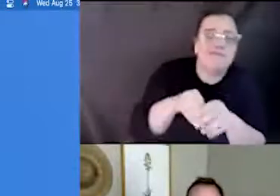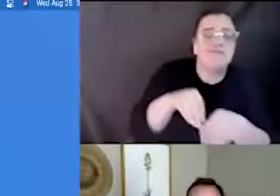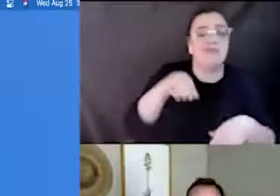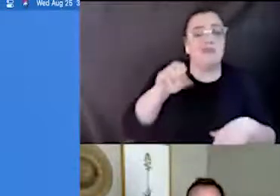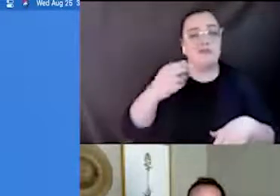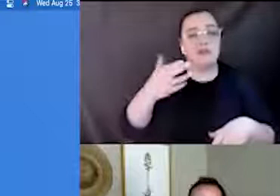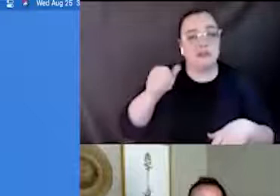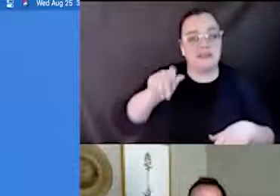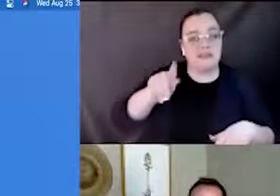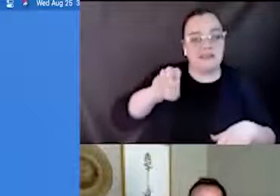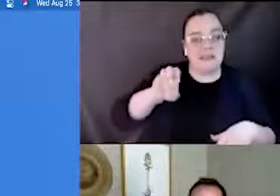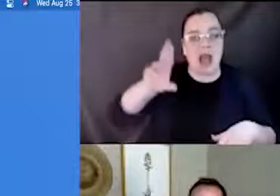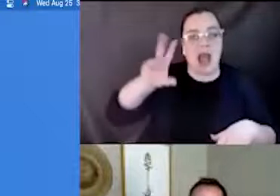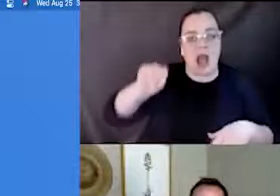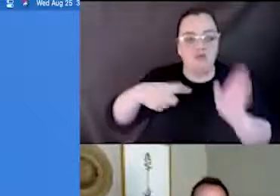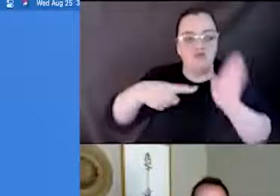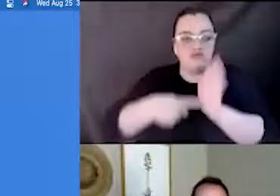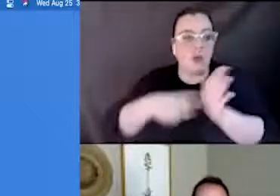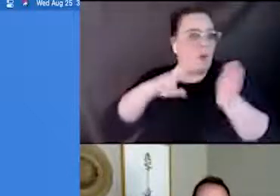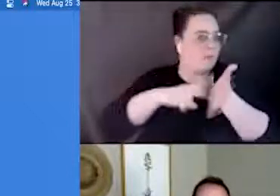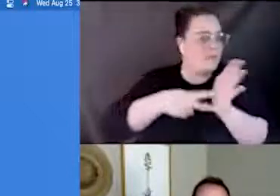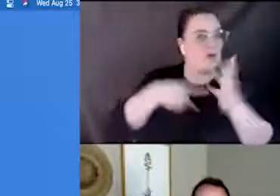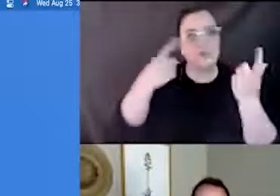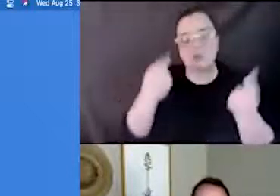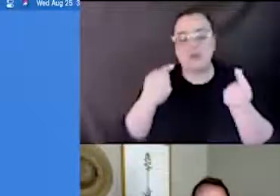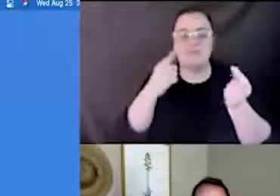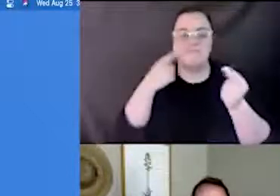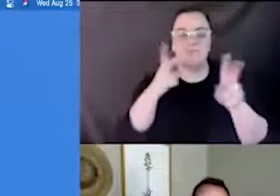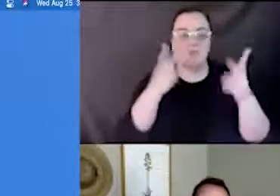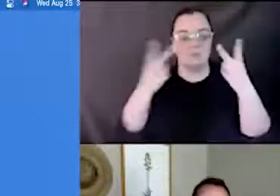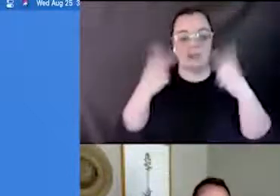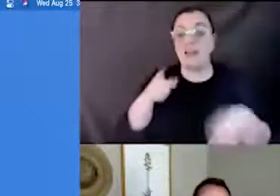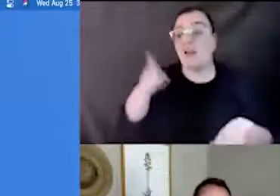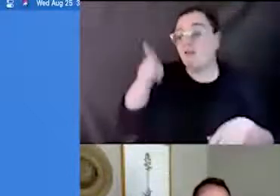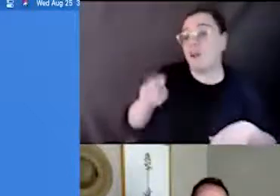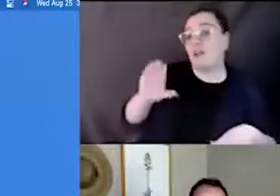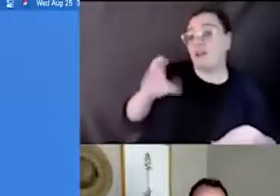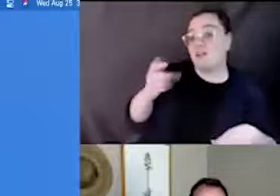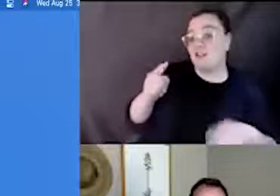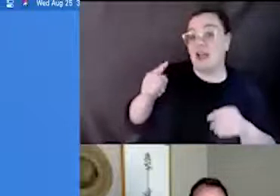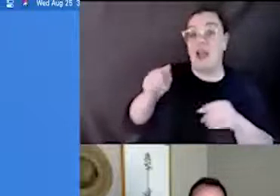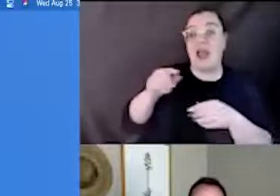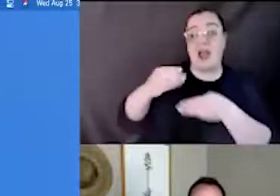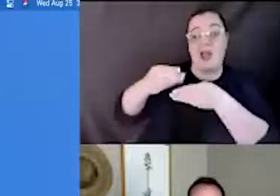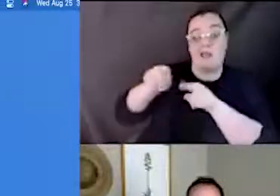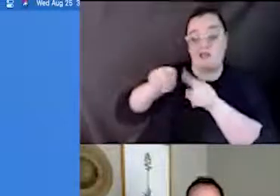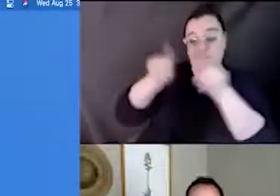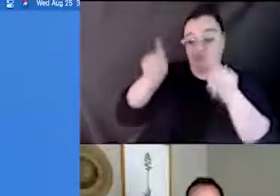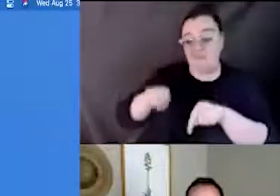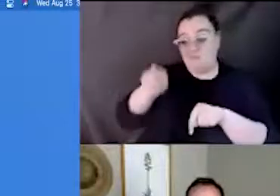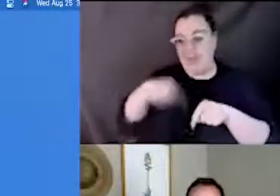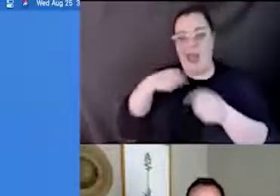hold on means, that kind of thing. So look in your chat window. I have links to all sorts of more advanced messaging